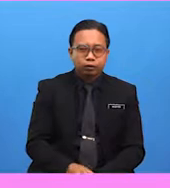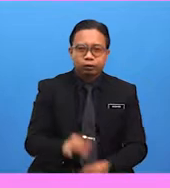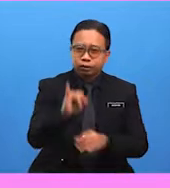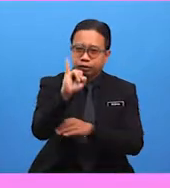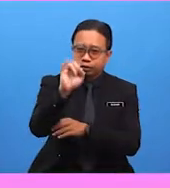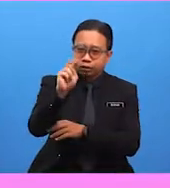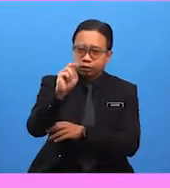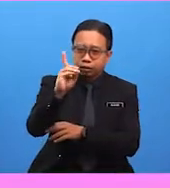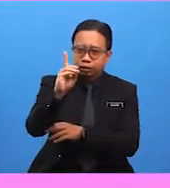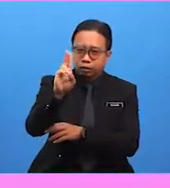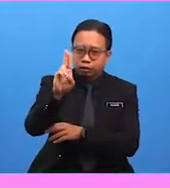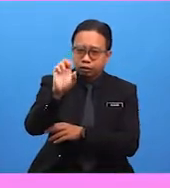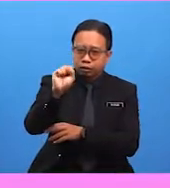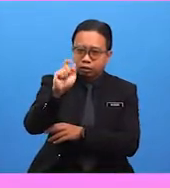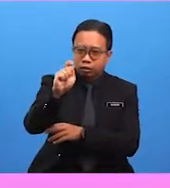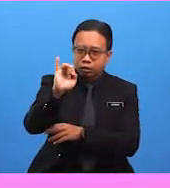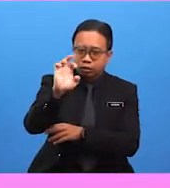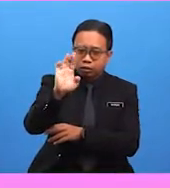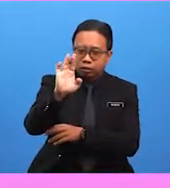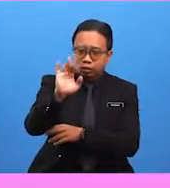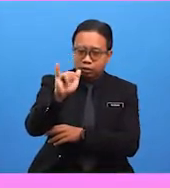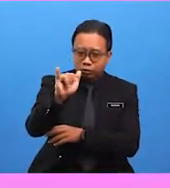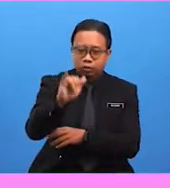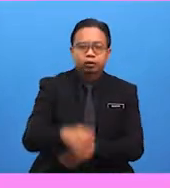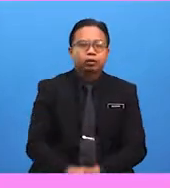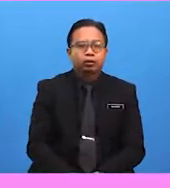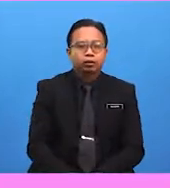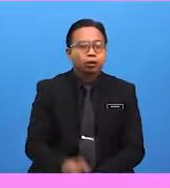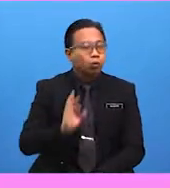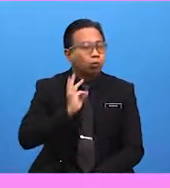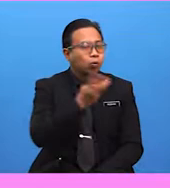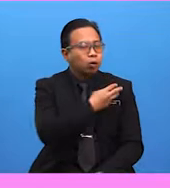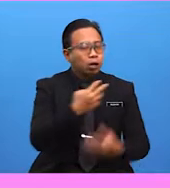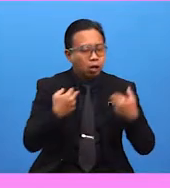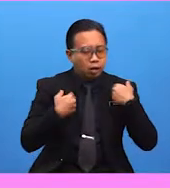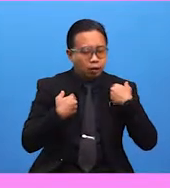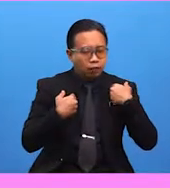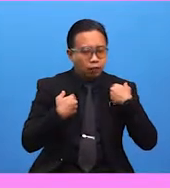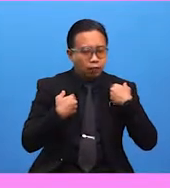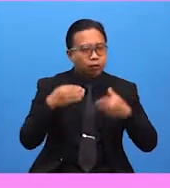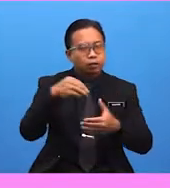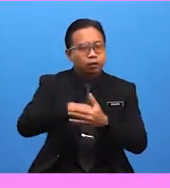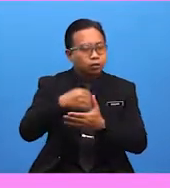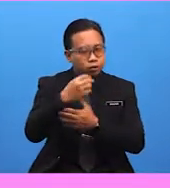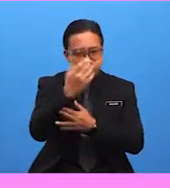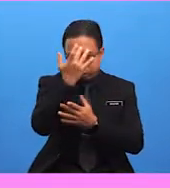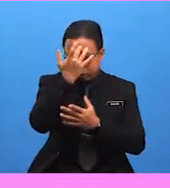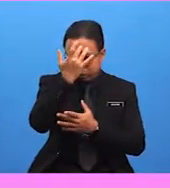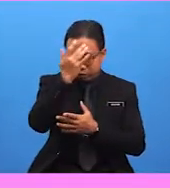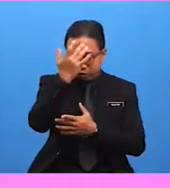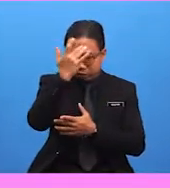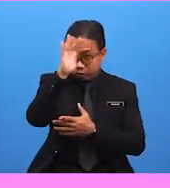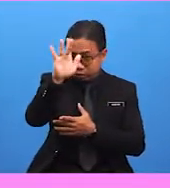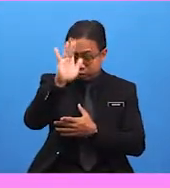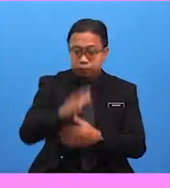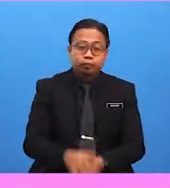expected to thrive. Although we have artificial intelligence, it is